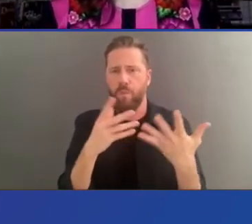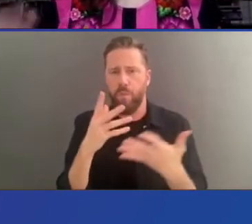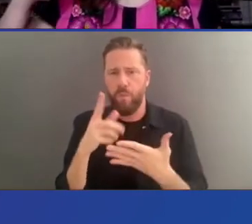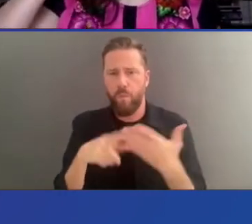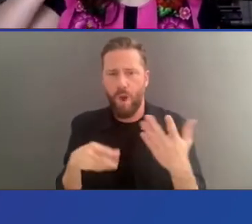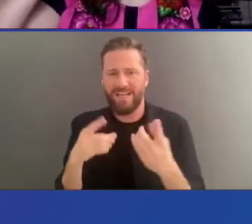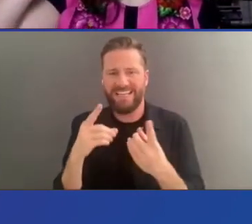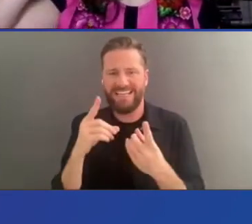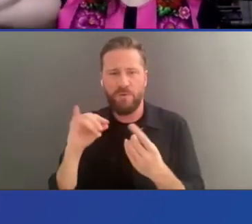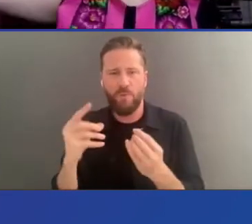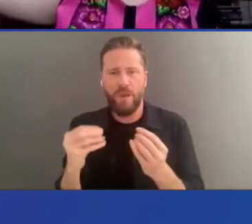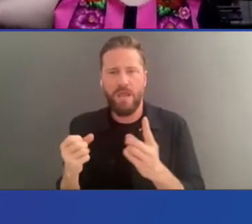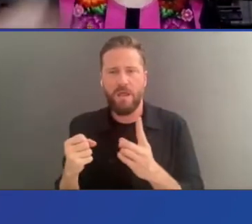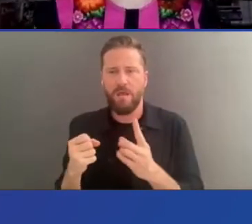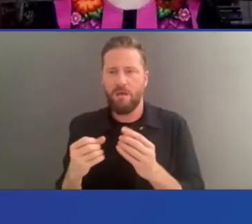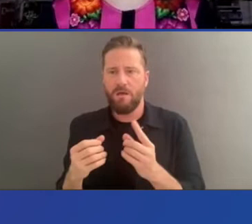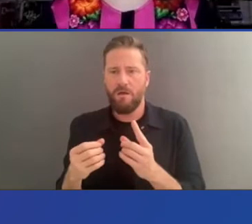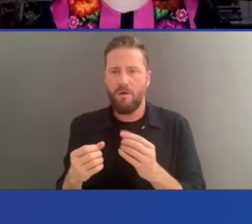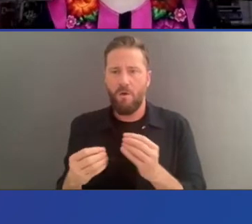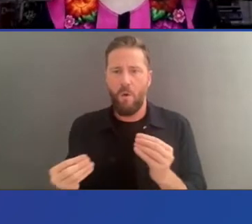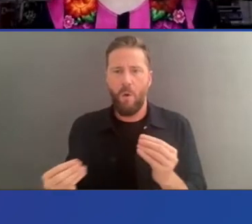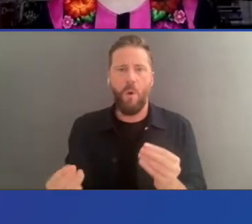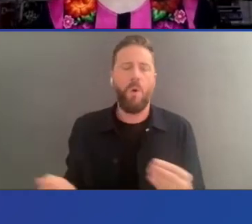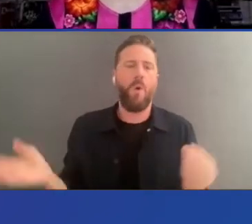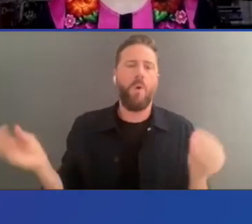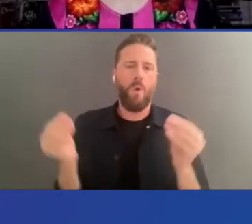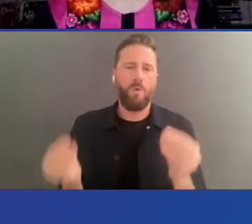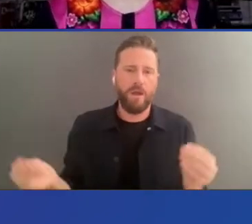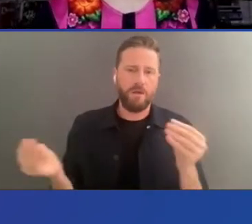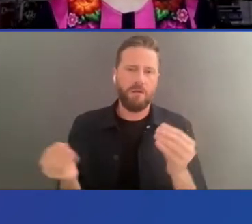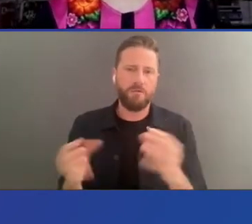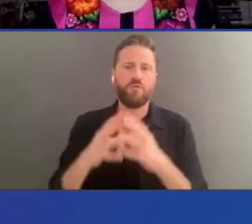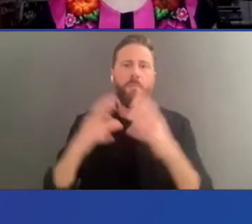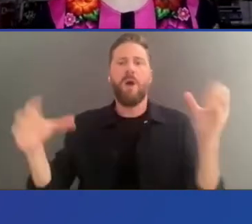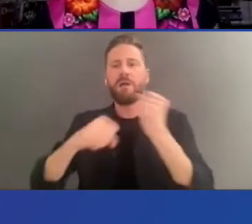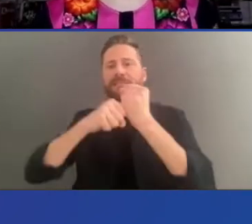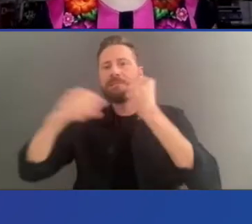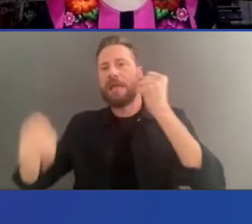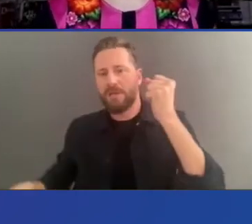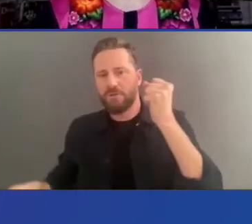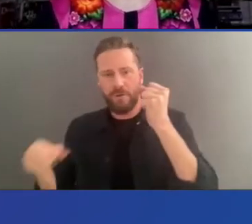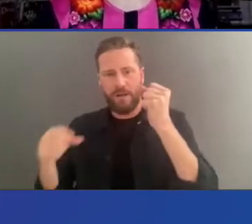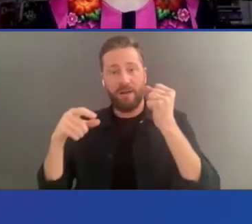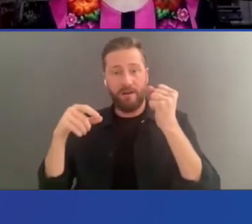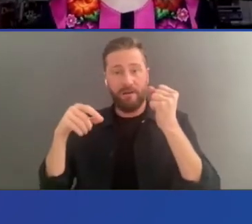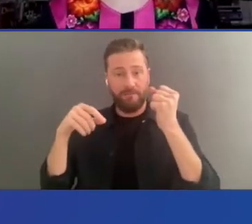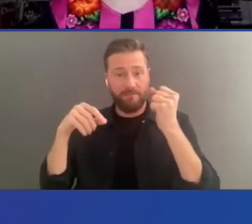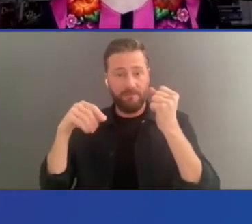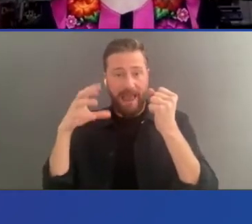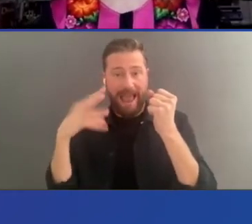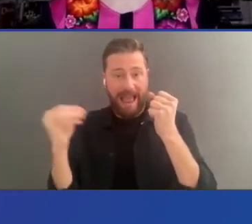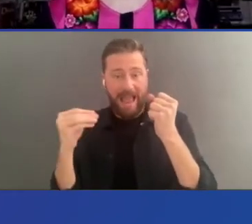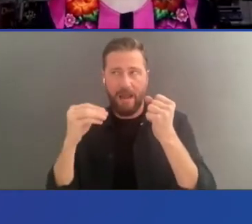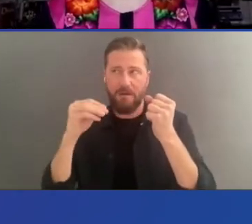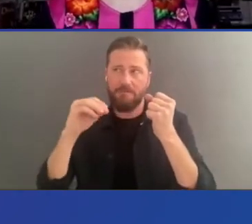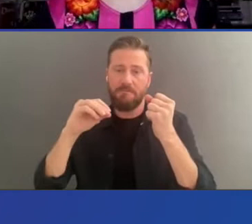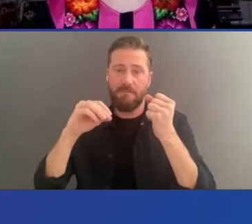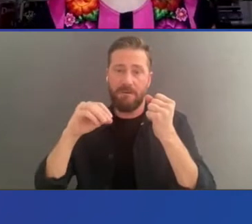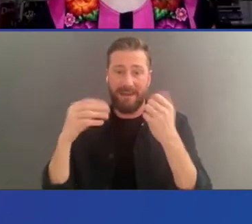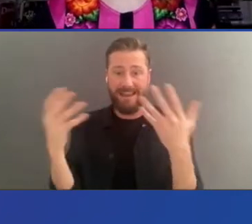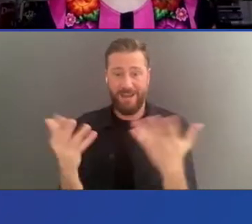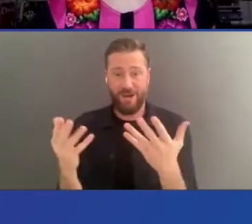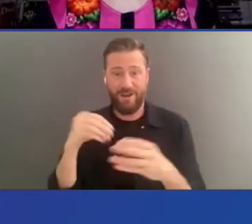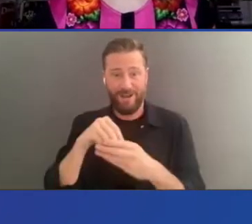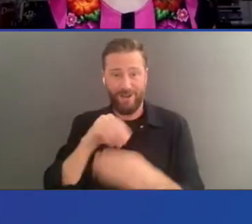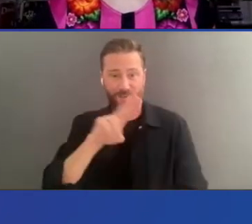over exaggerating in nowadays in the form as well? And then here in the